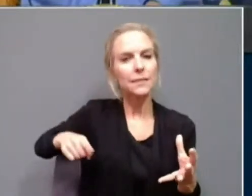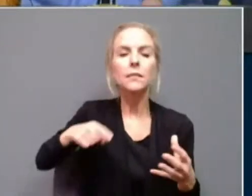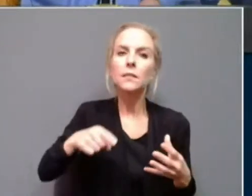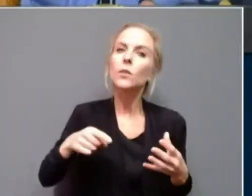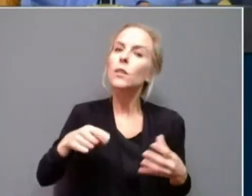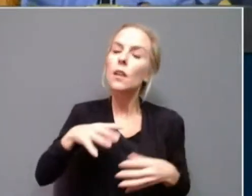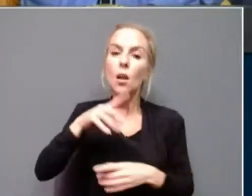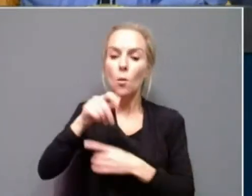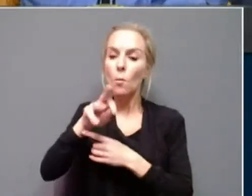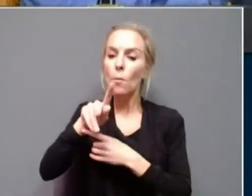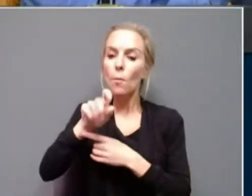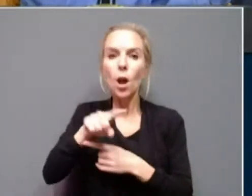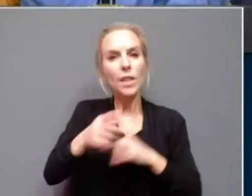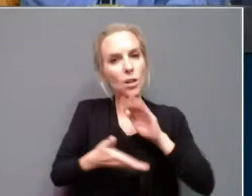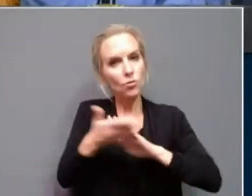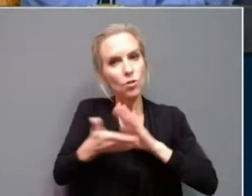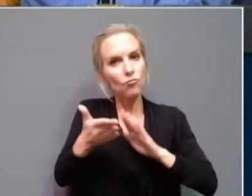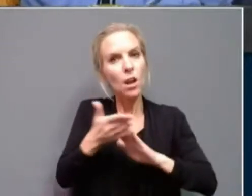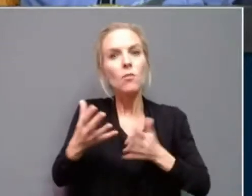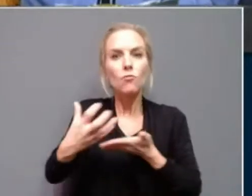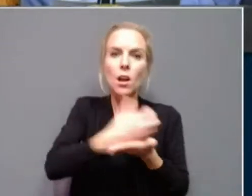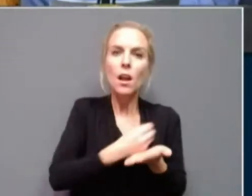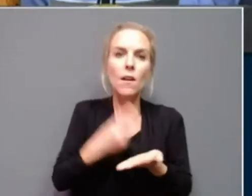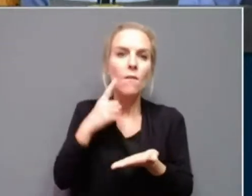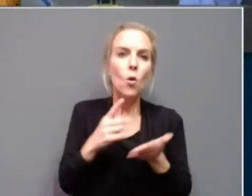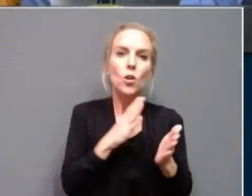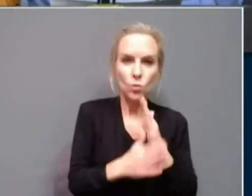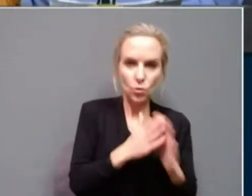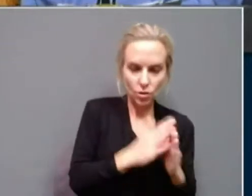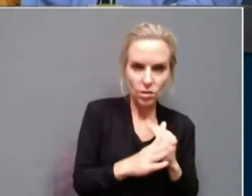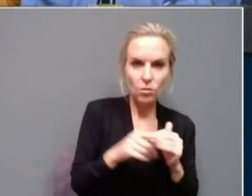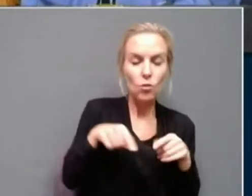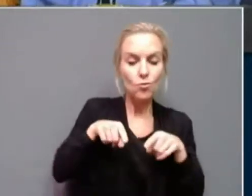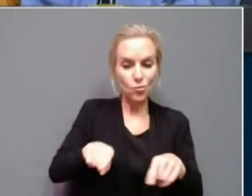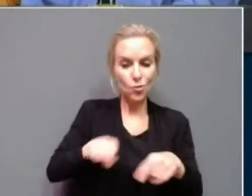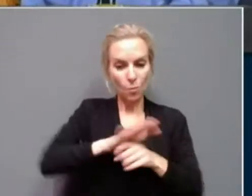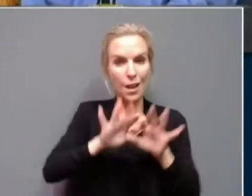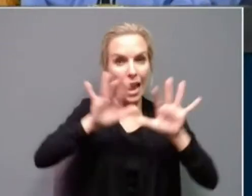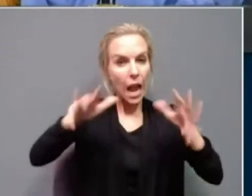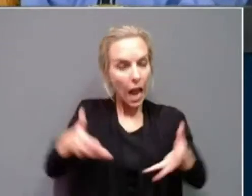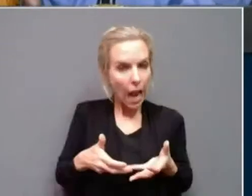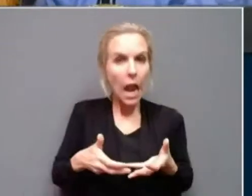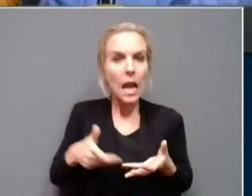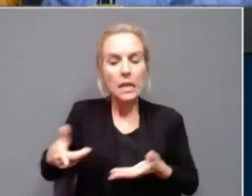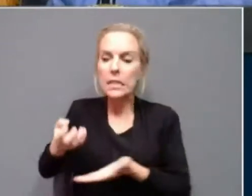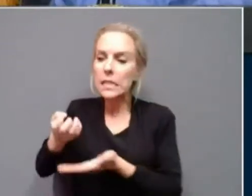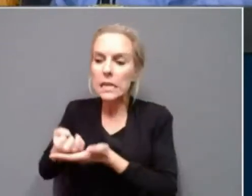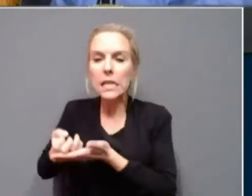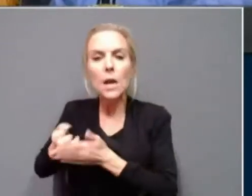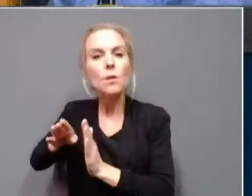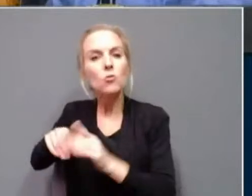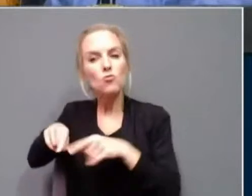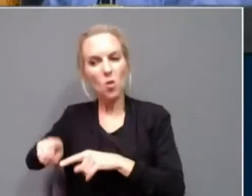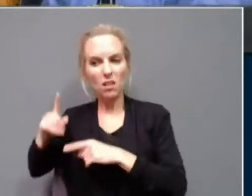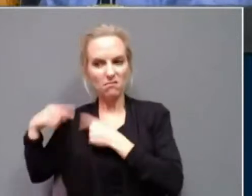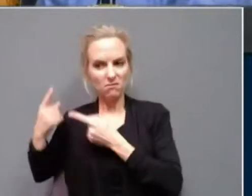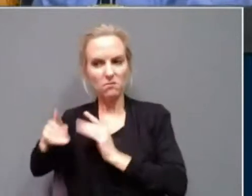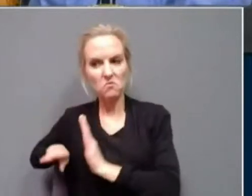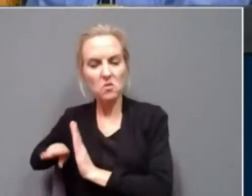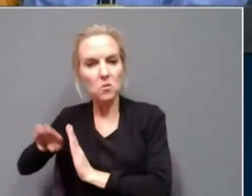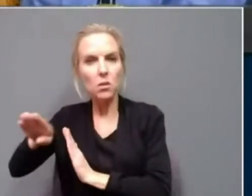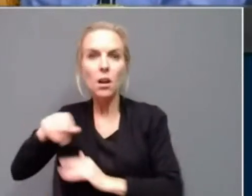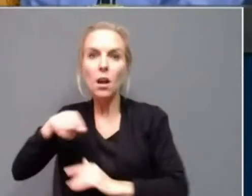role in generating revenue for communities. And so while the pandemic may have slowed economic progress across the board, our tourism